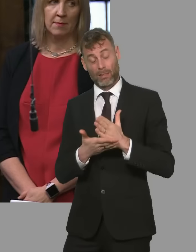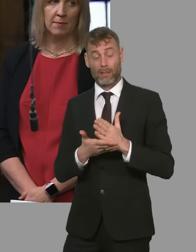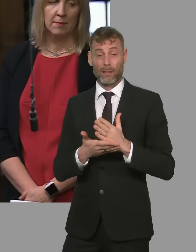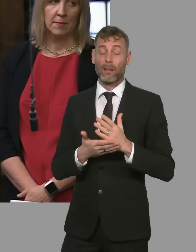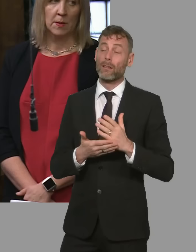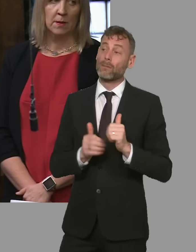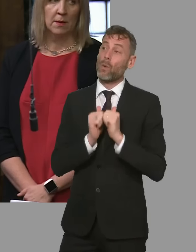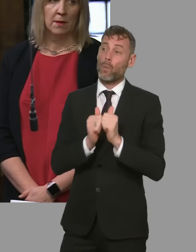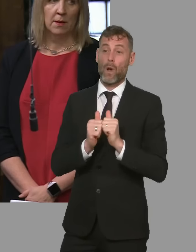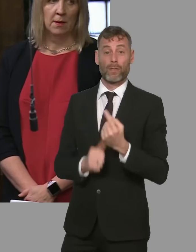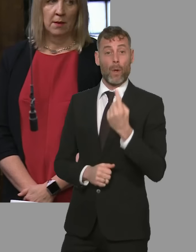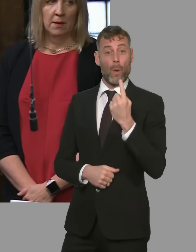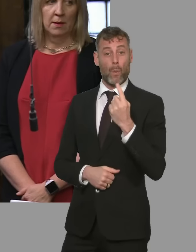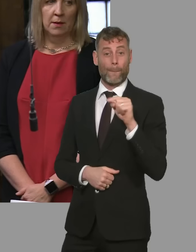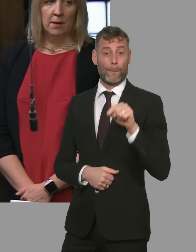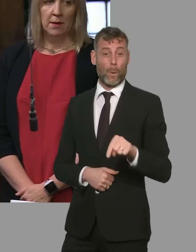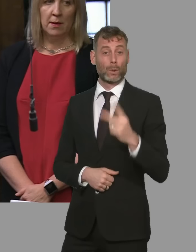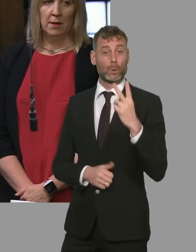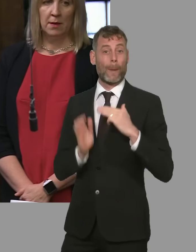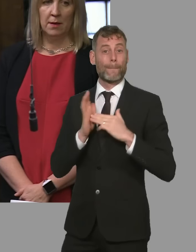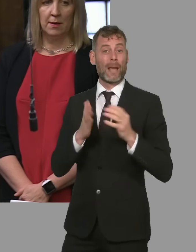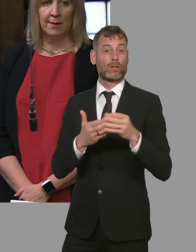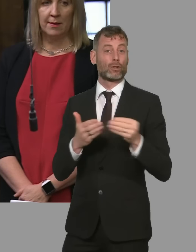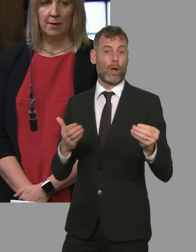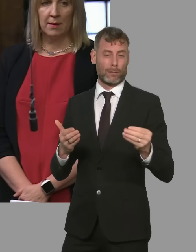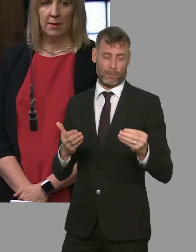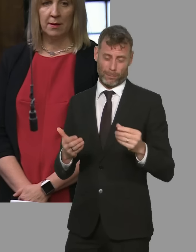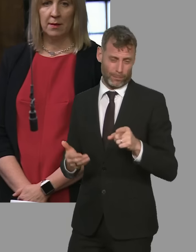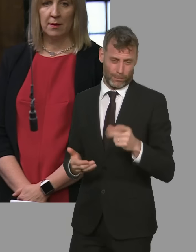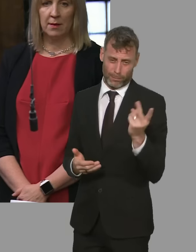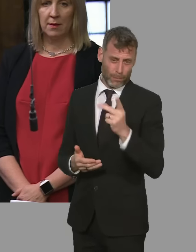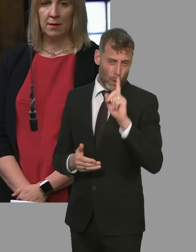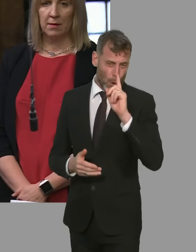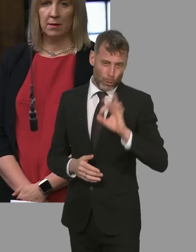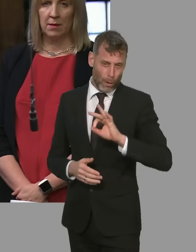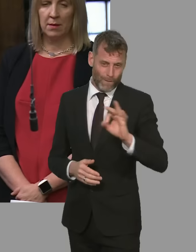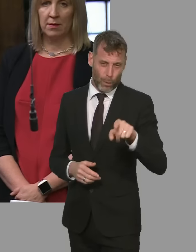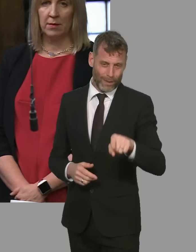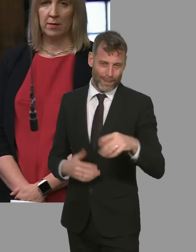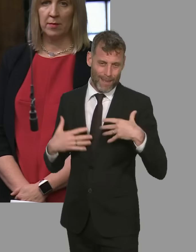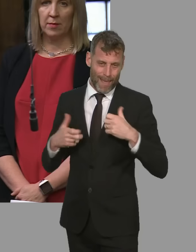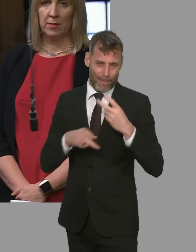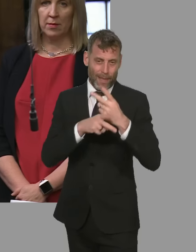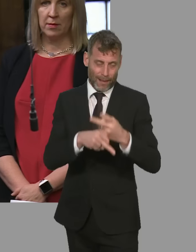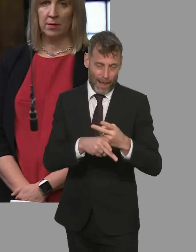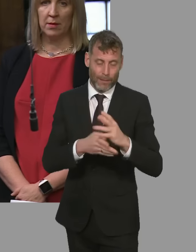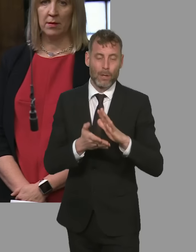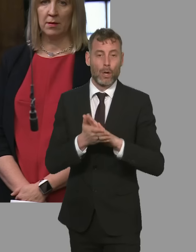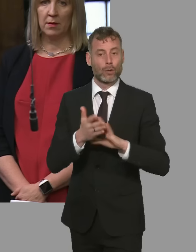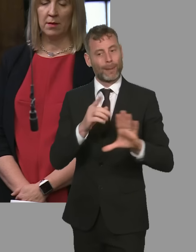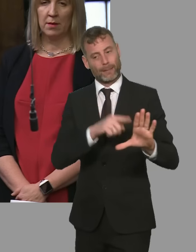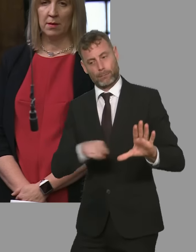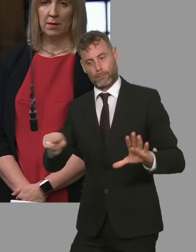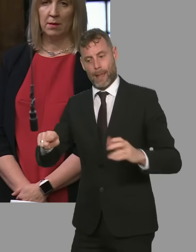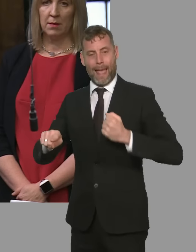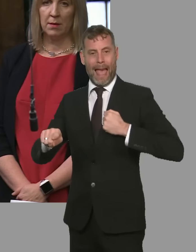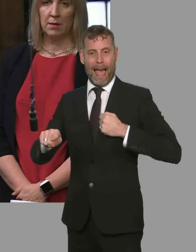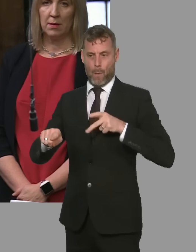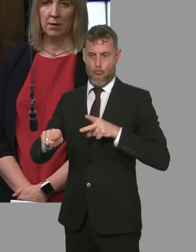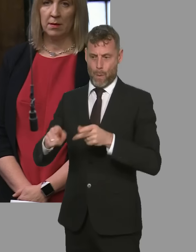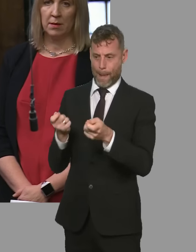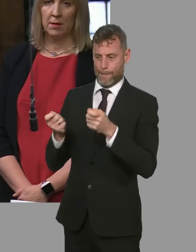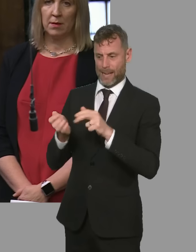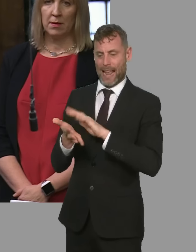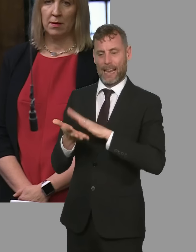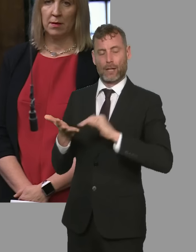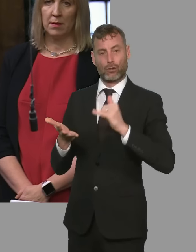So will the Prime Minister take the opportunity to say that our principles on the NHS are that it's universal for everybody, that wealth does not